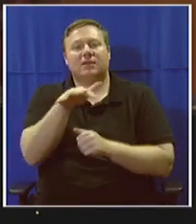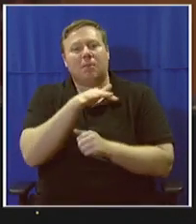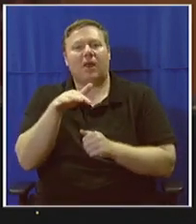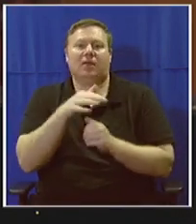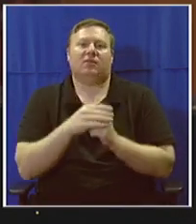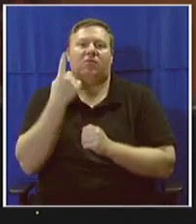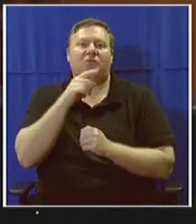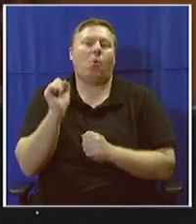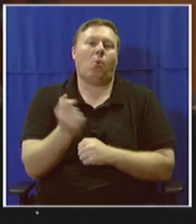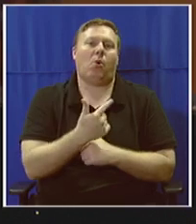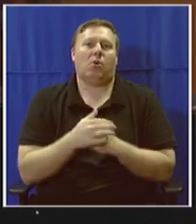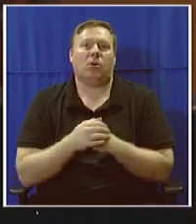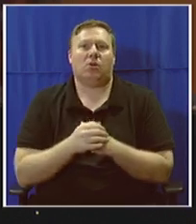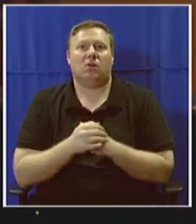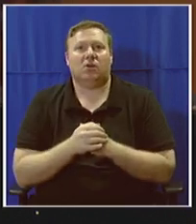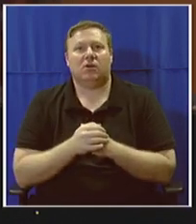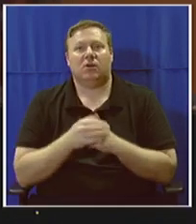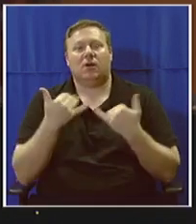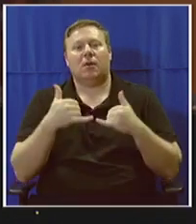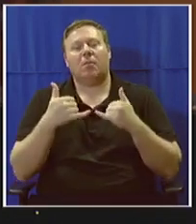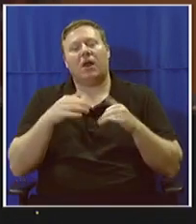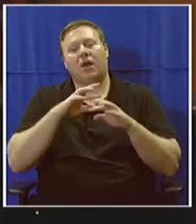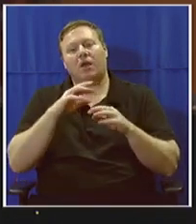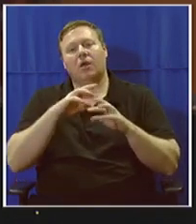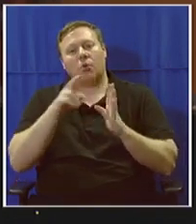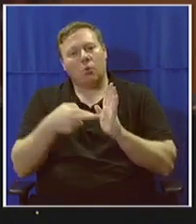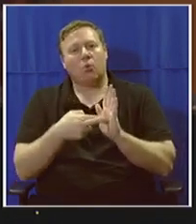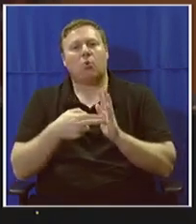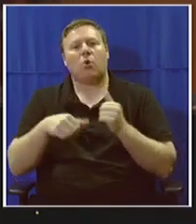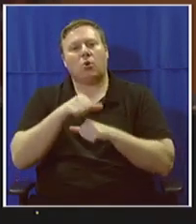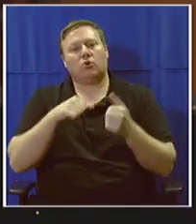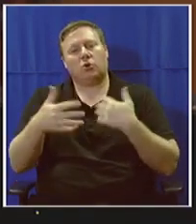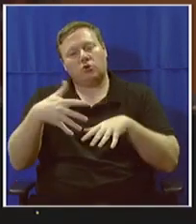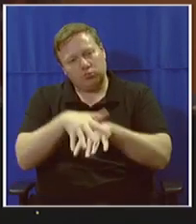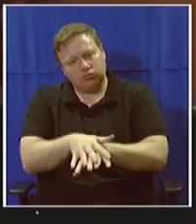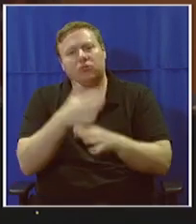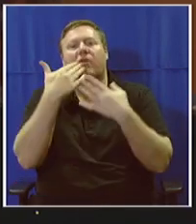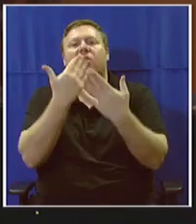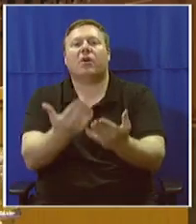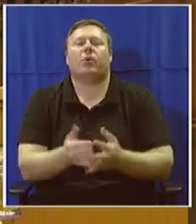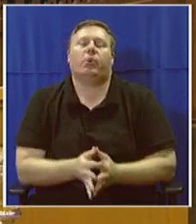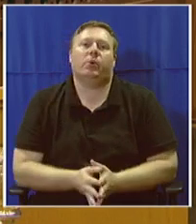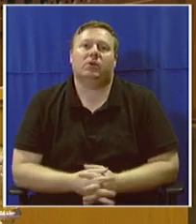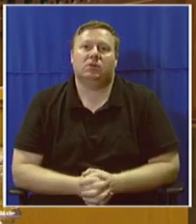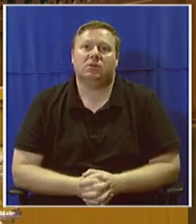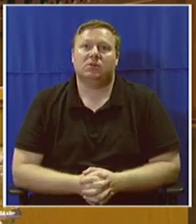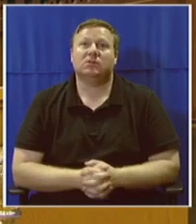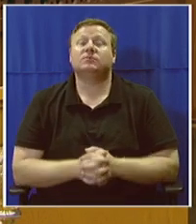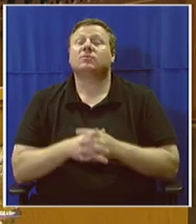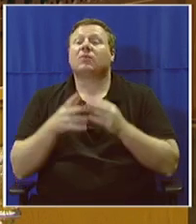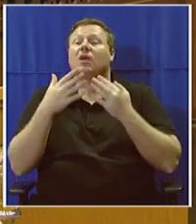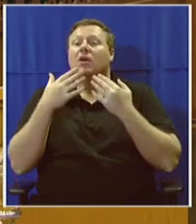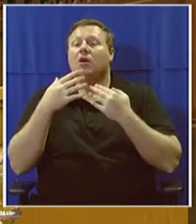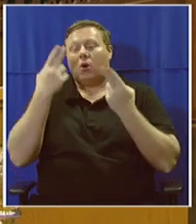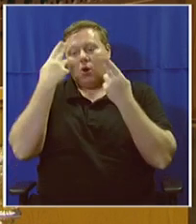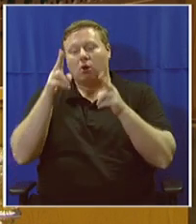we can be playing a role in social cohesion. Thank you very much. Thank you. Honorable Deputy